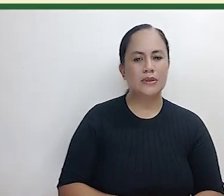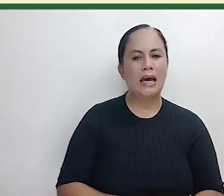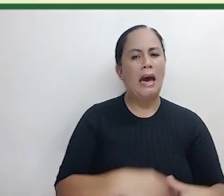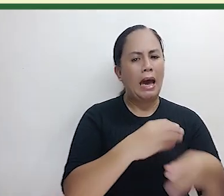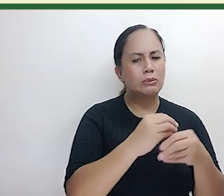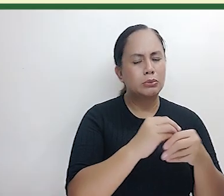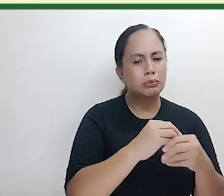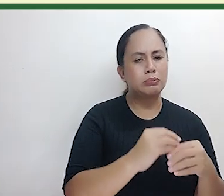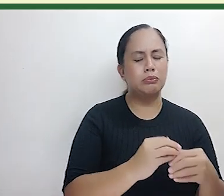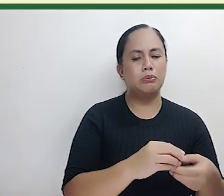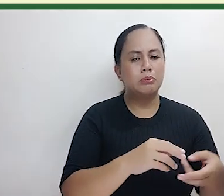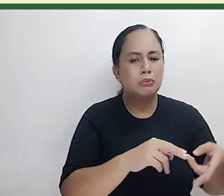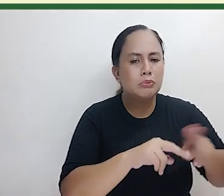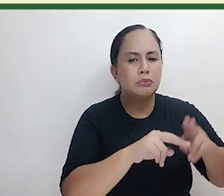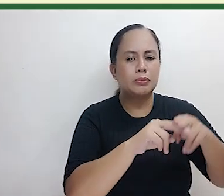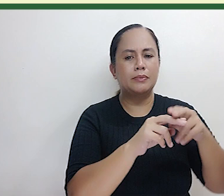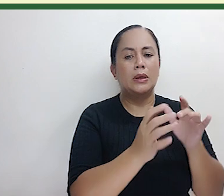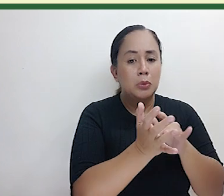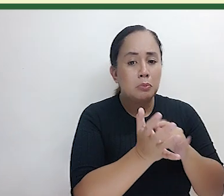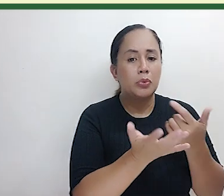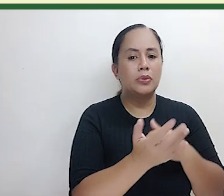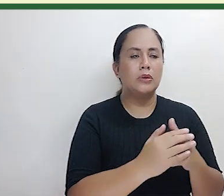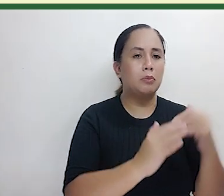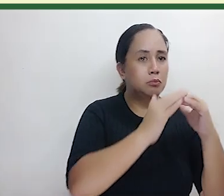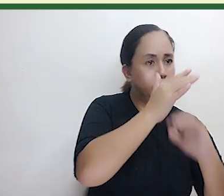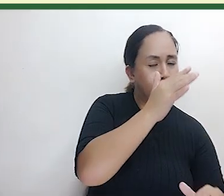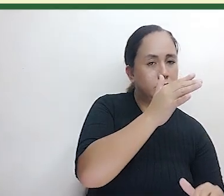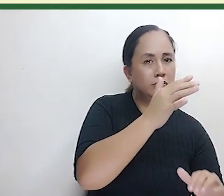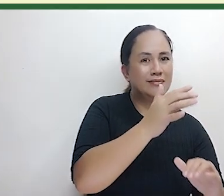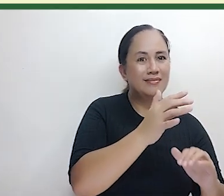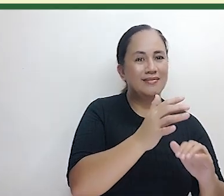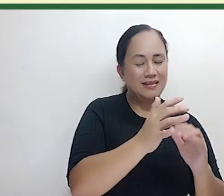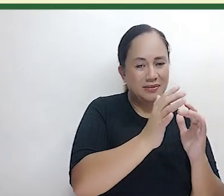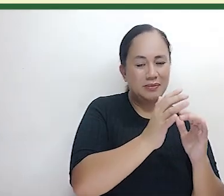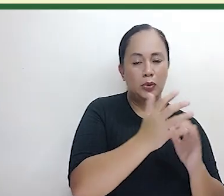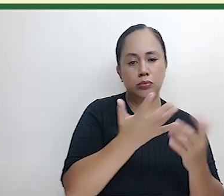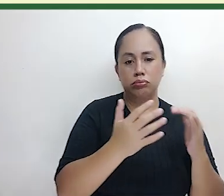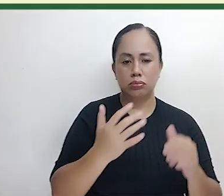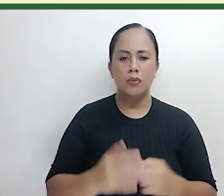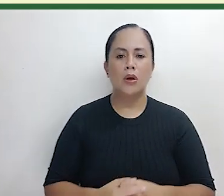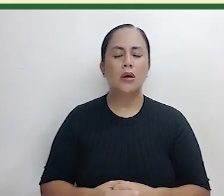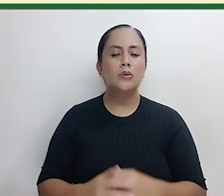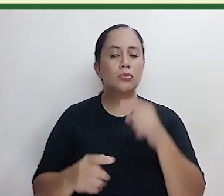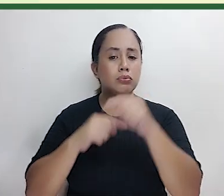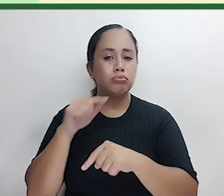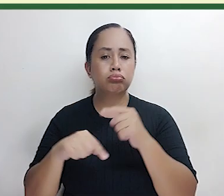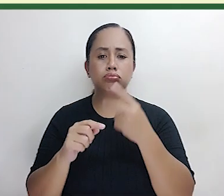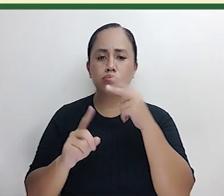isn't: adding up advantages and subtracting disadvantages. To put